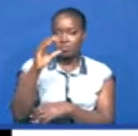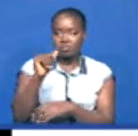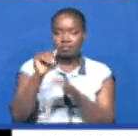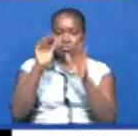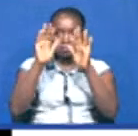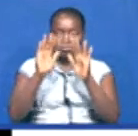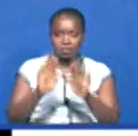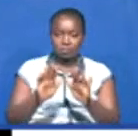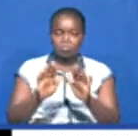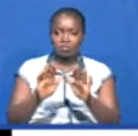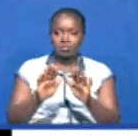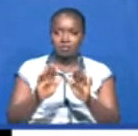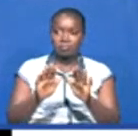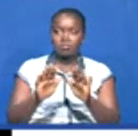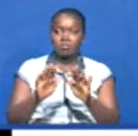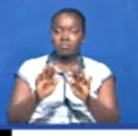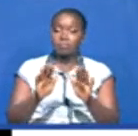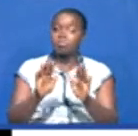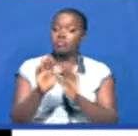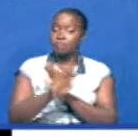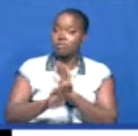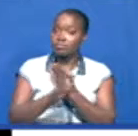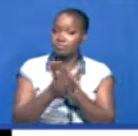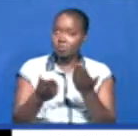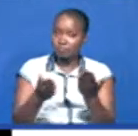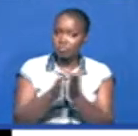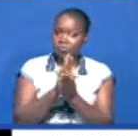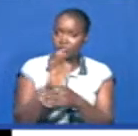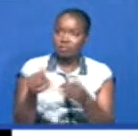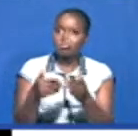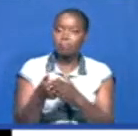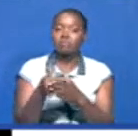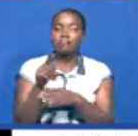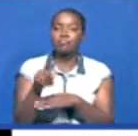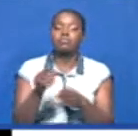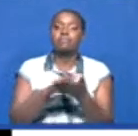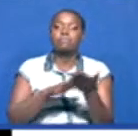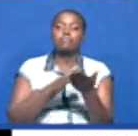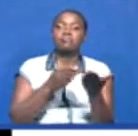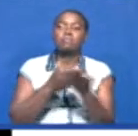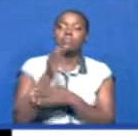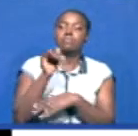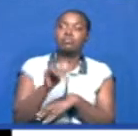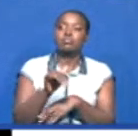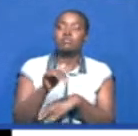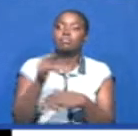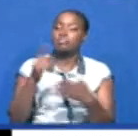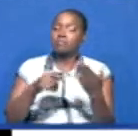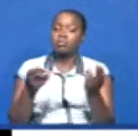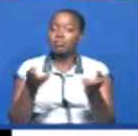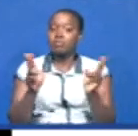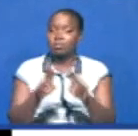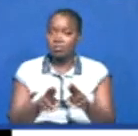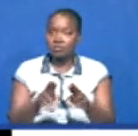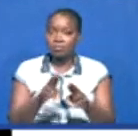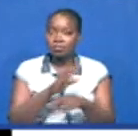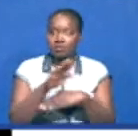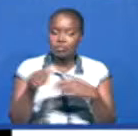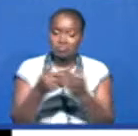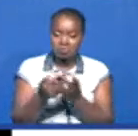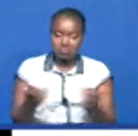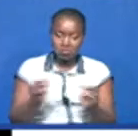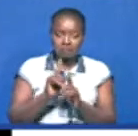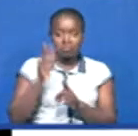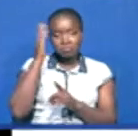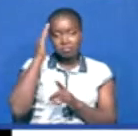in this area and other players on the need basis to ensure that what is happening, all of us know, and